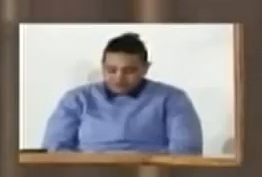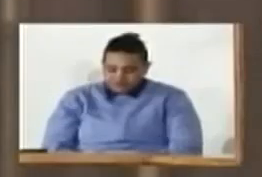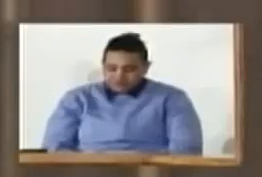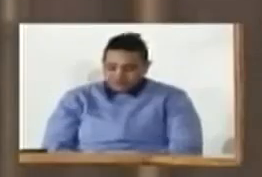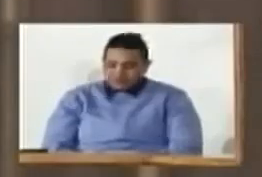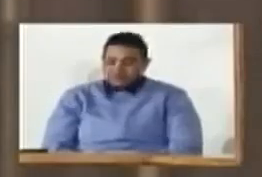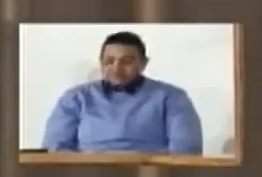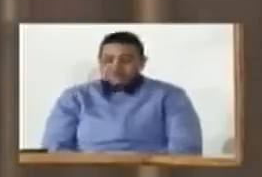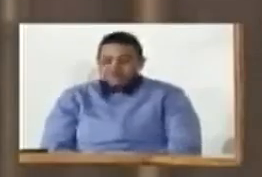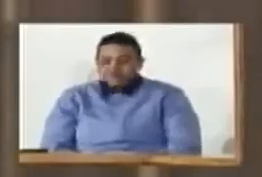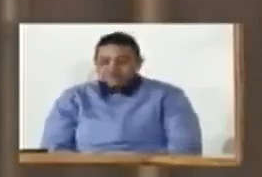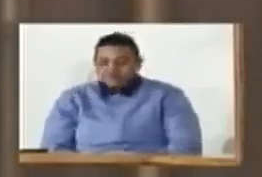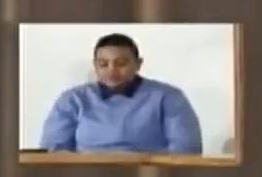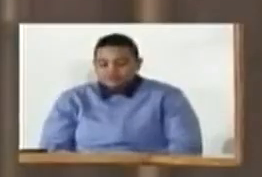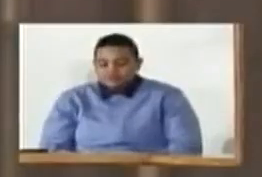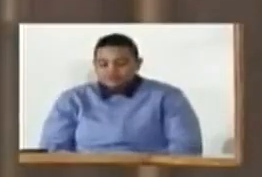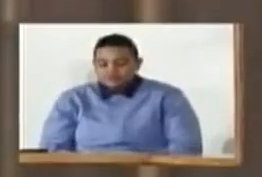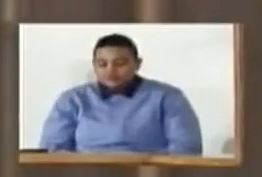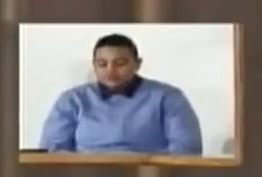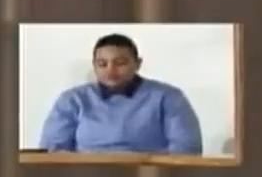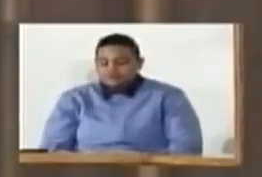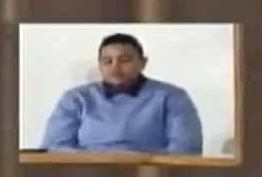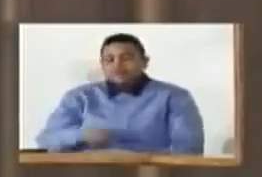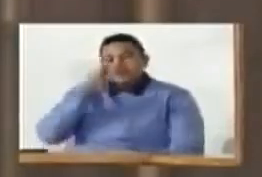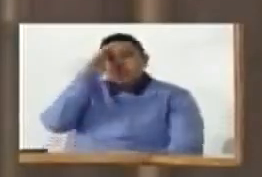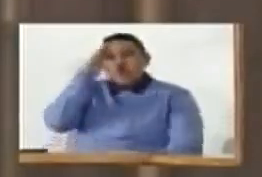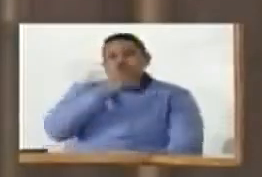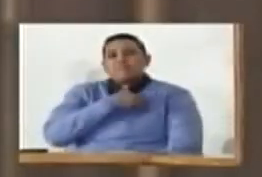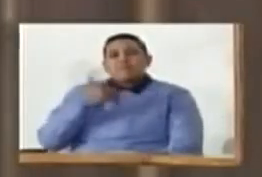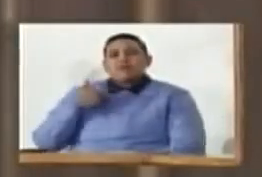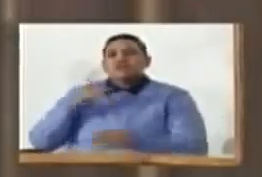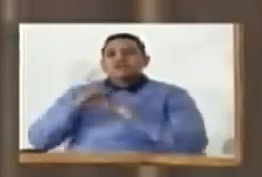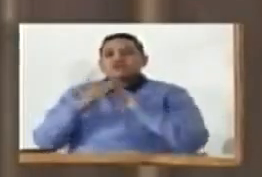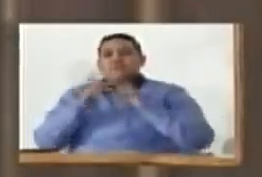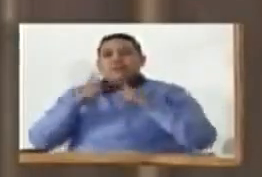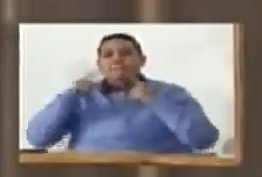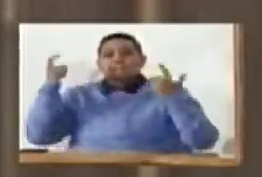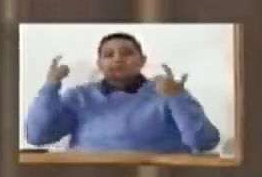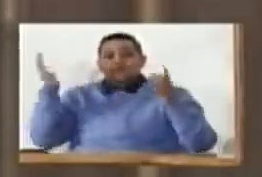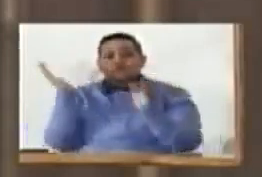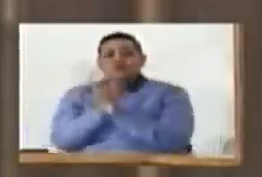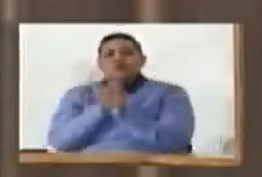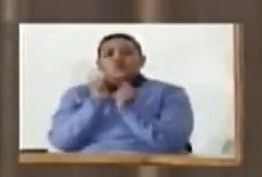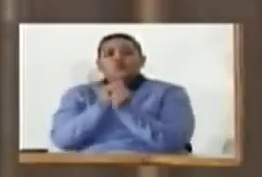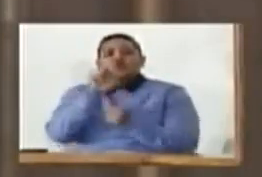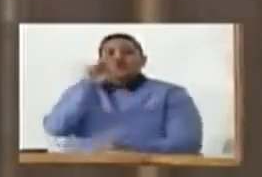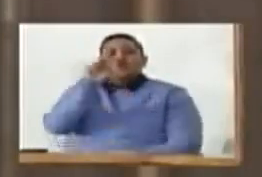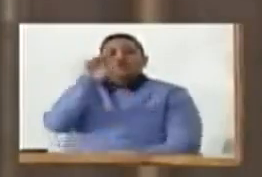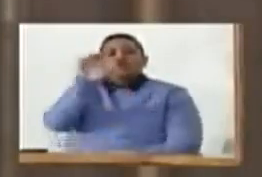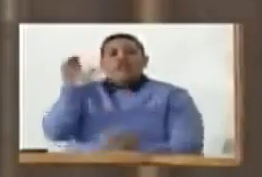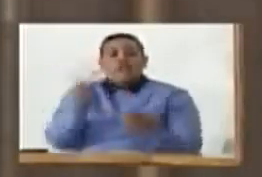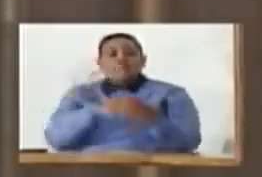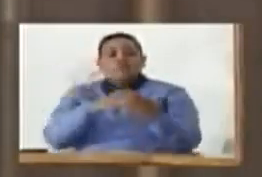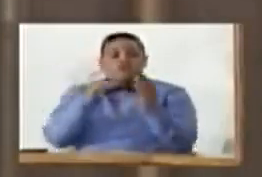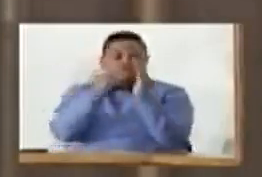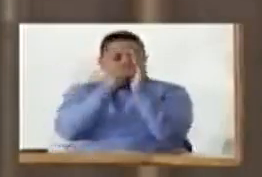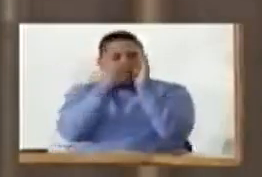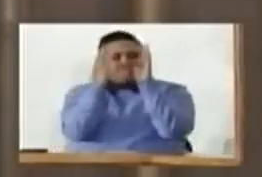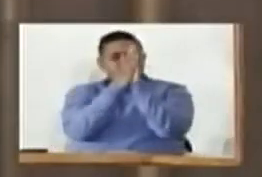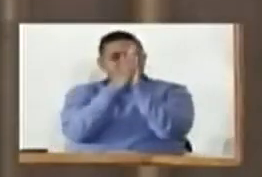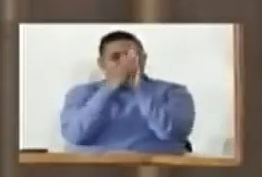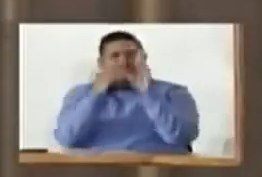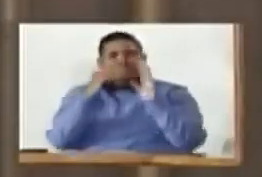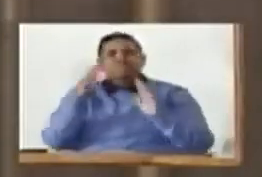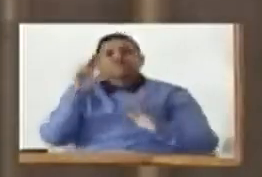Honorable members, Jamaica scored a major victory with the inscription of reggae music to the United Nations